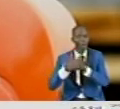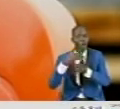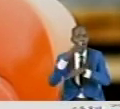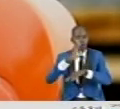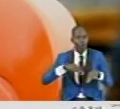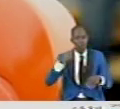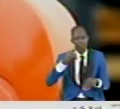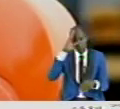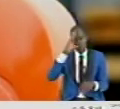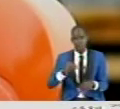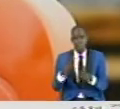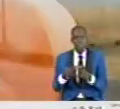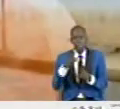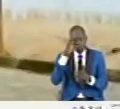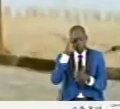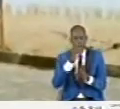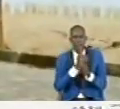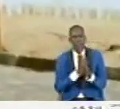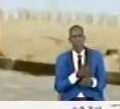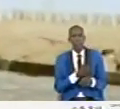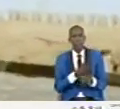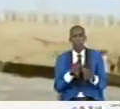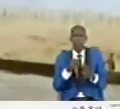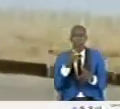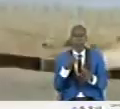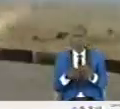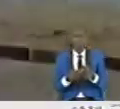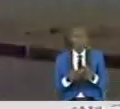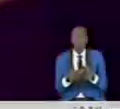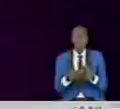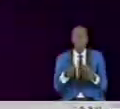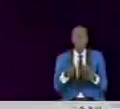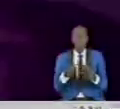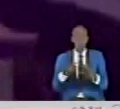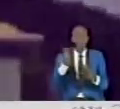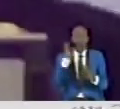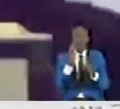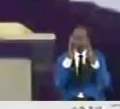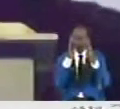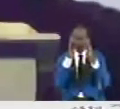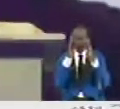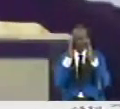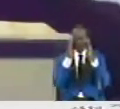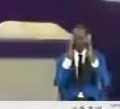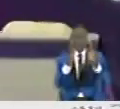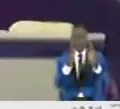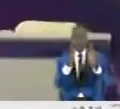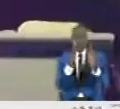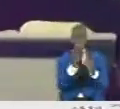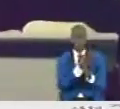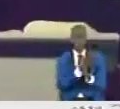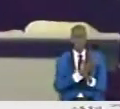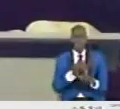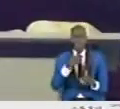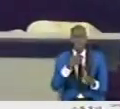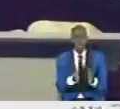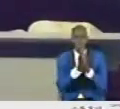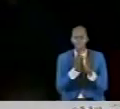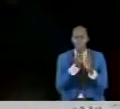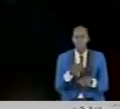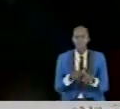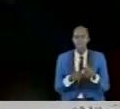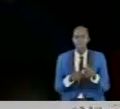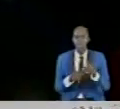he answered then they now faced him and pronounced one what did he